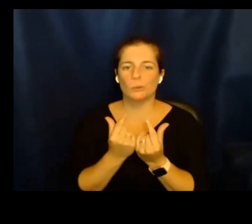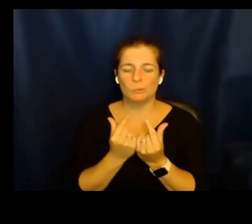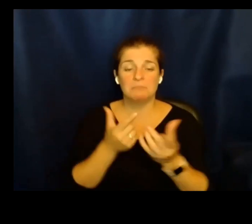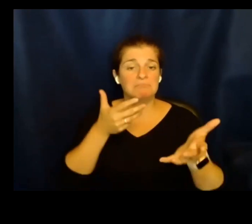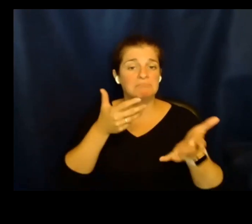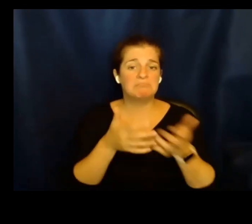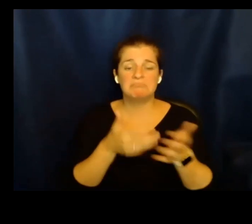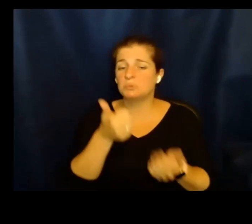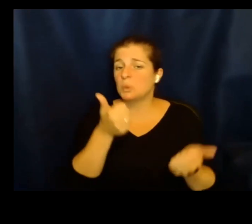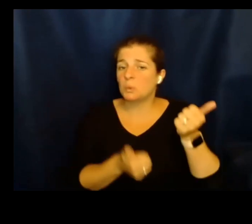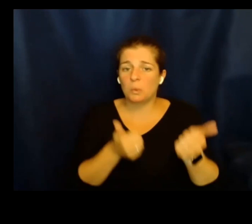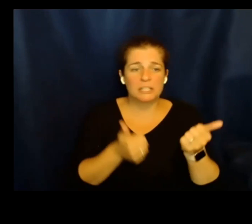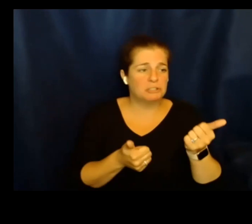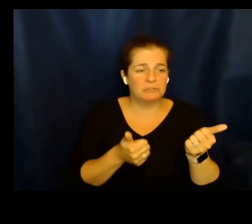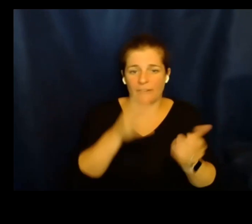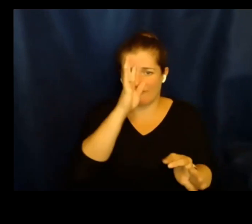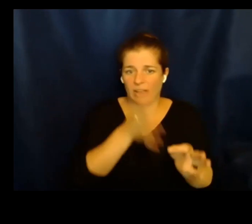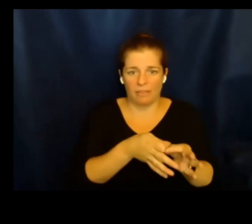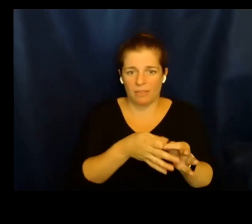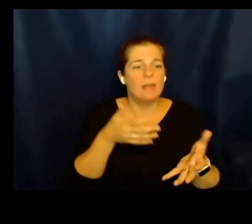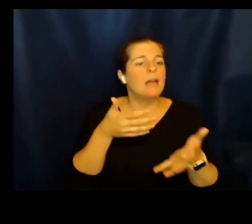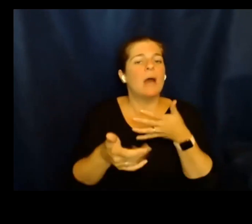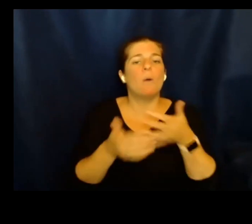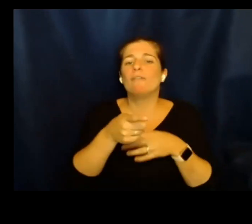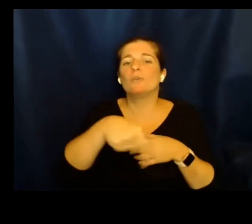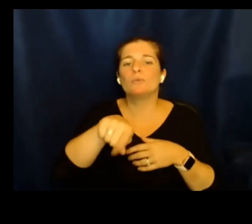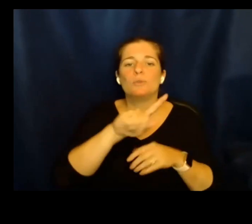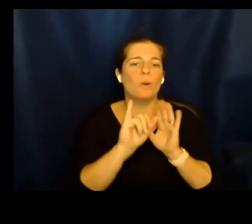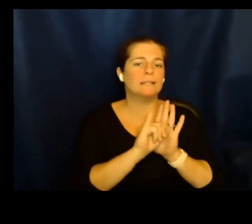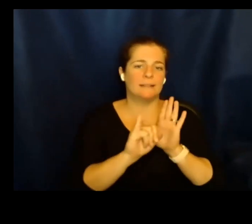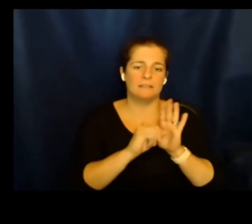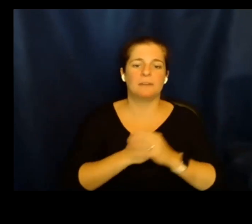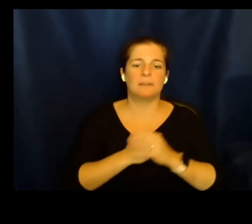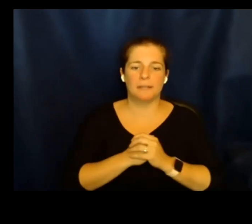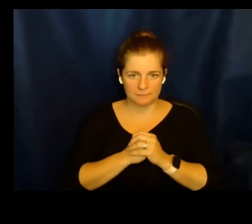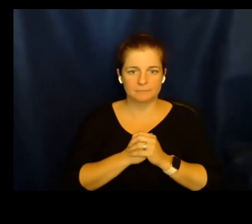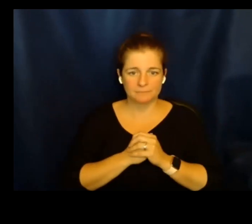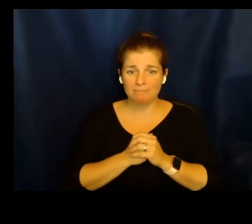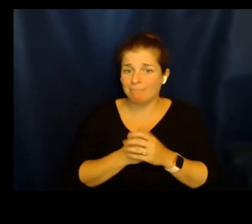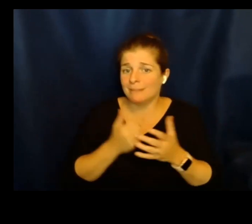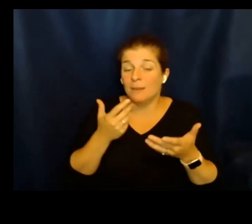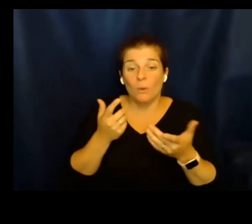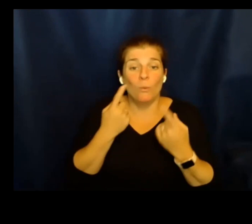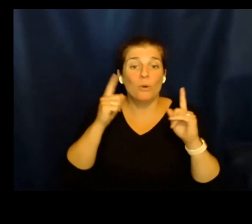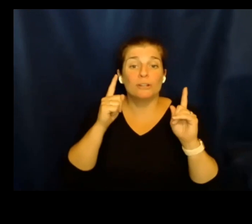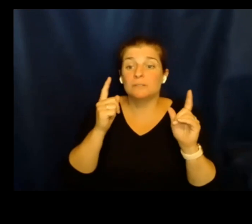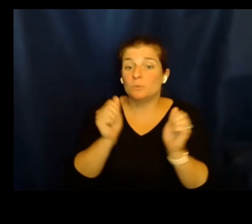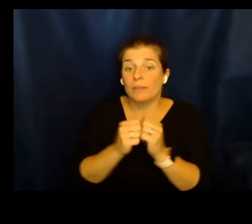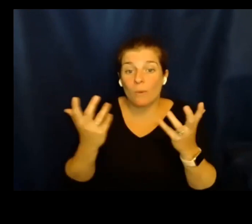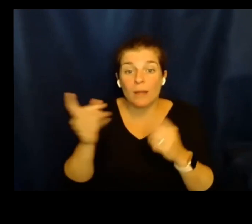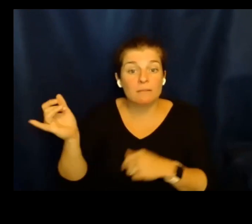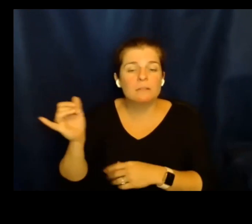which you identify yourself with, and that works on people's spirituality, but